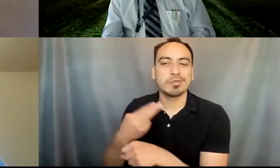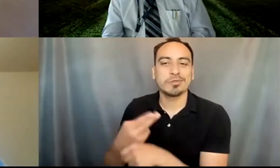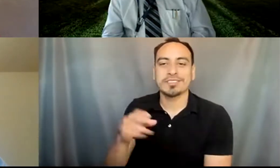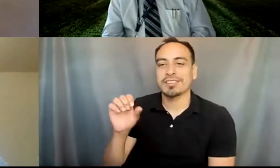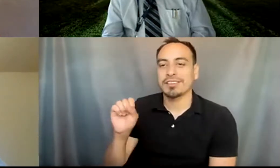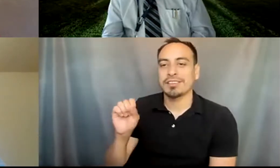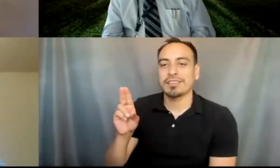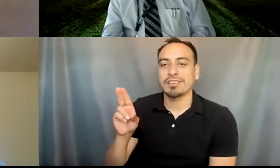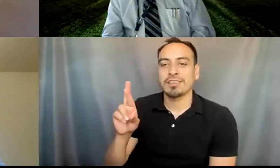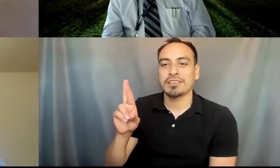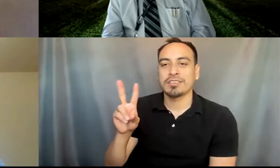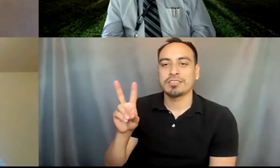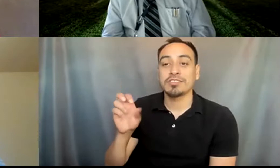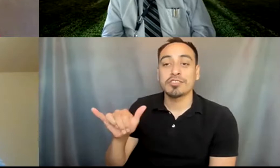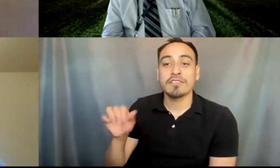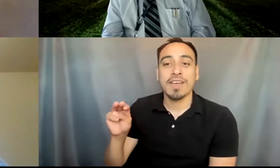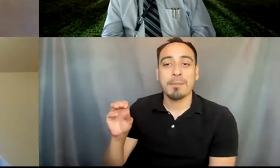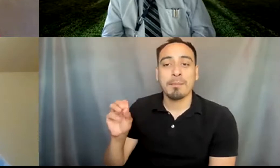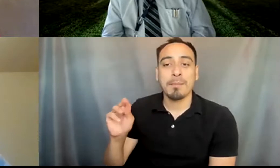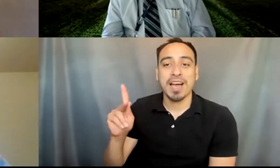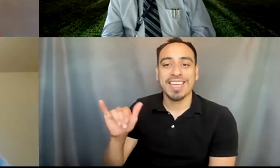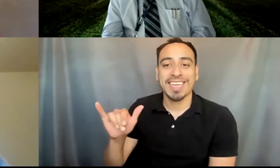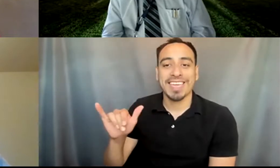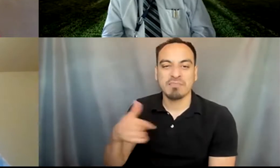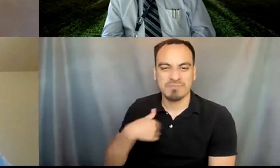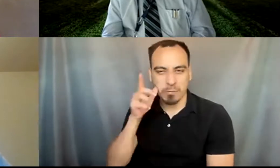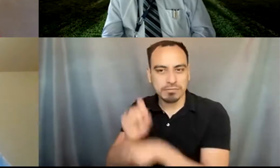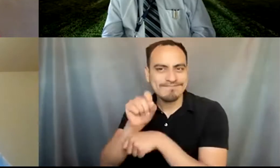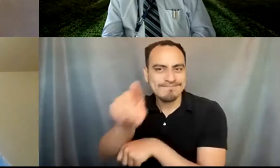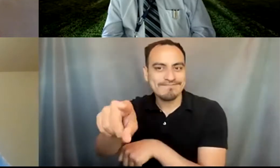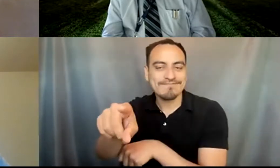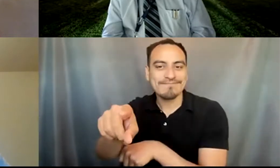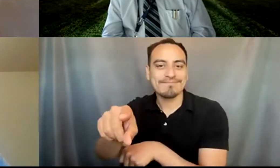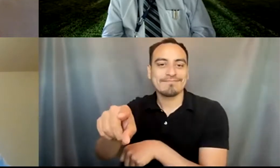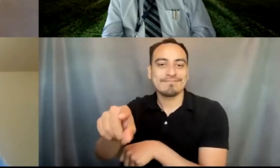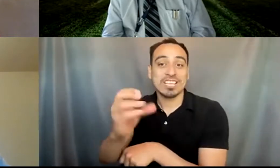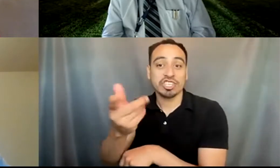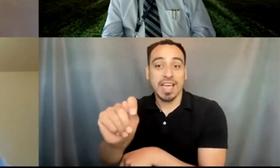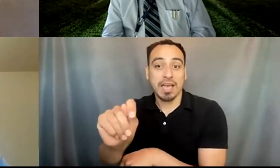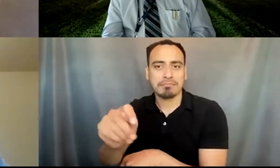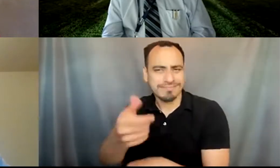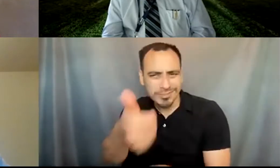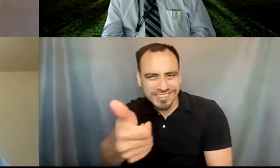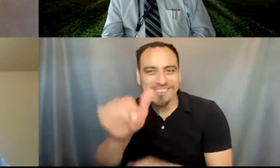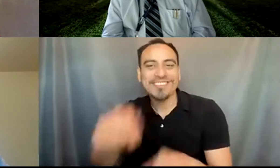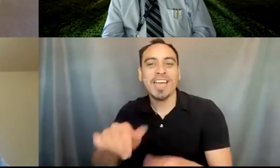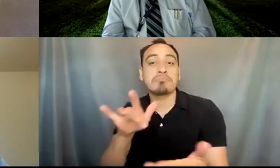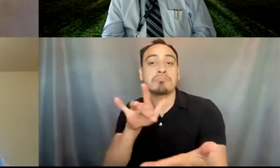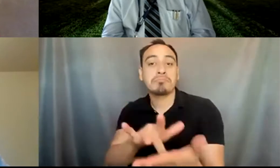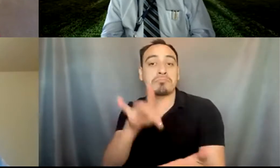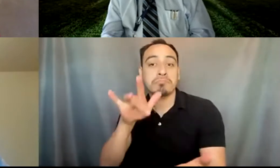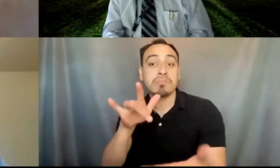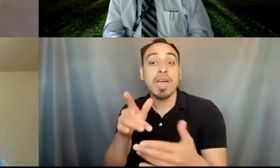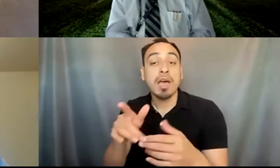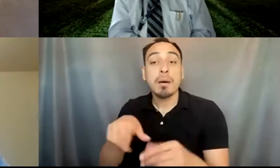you were interested in providing feedback on. So I'm going to go ahead and put that in the chat, and you can provide more qualitative